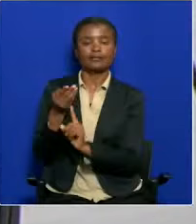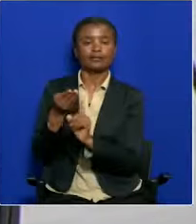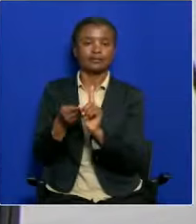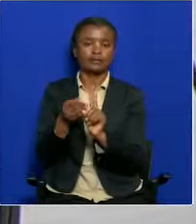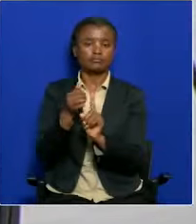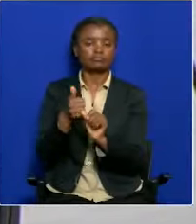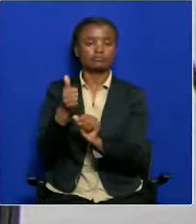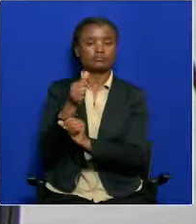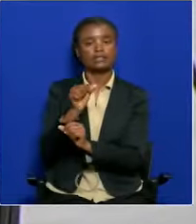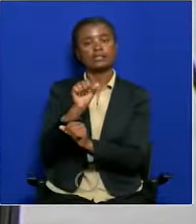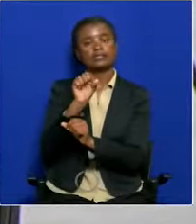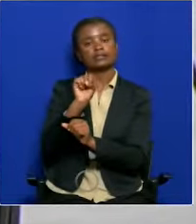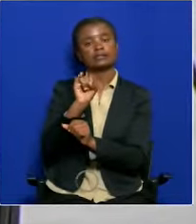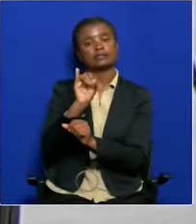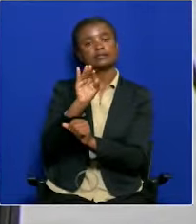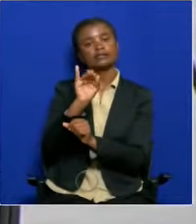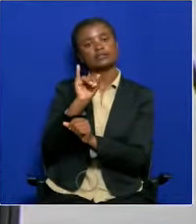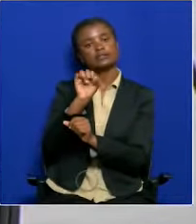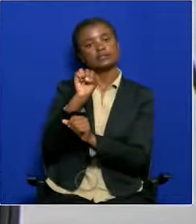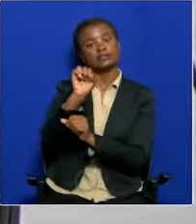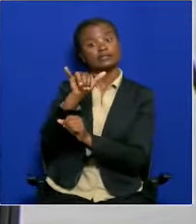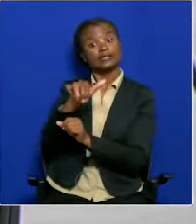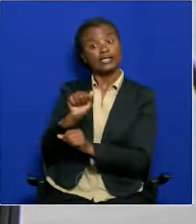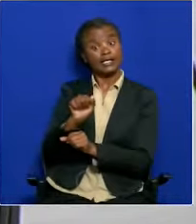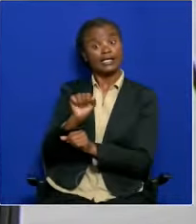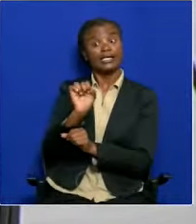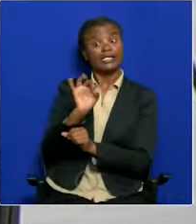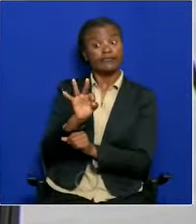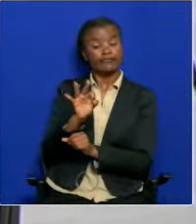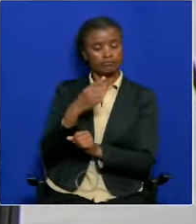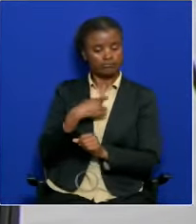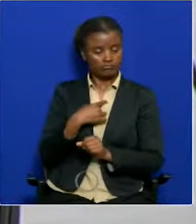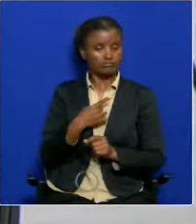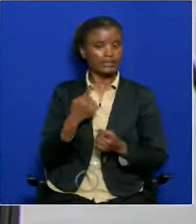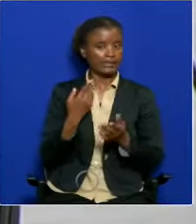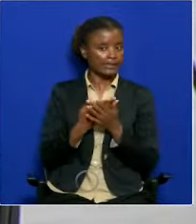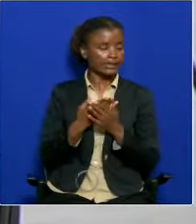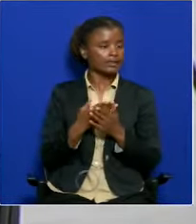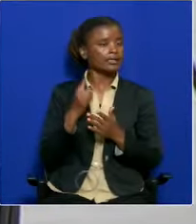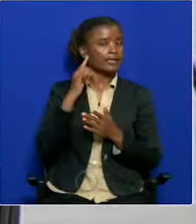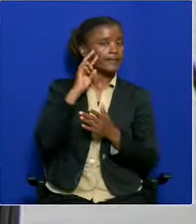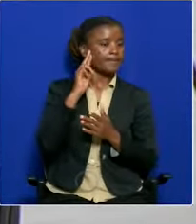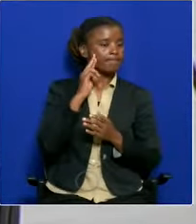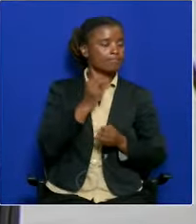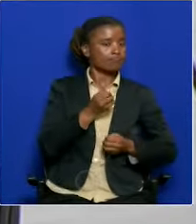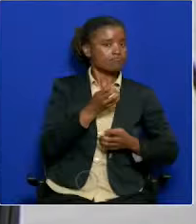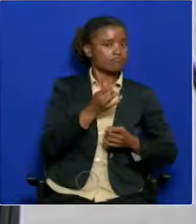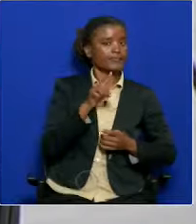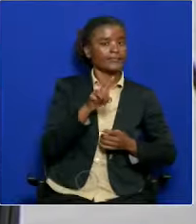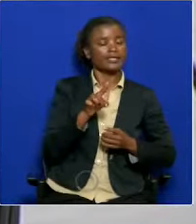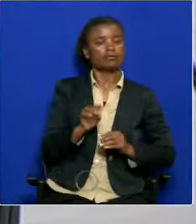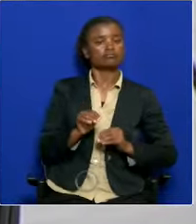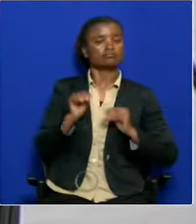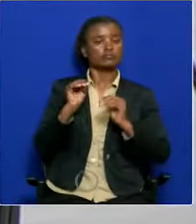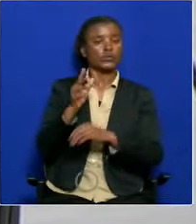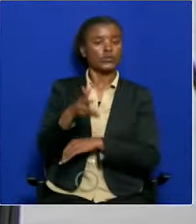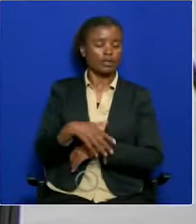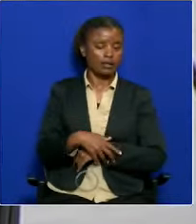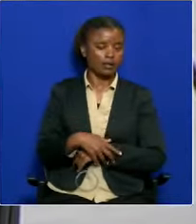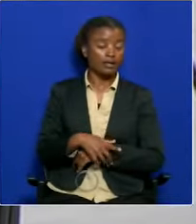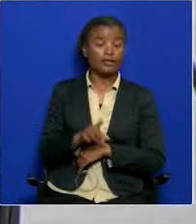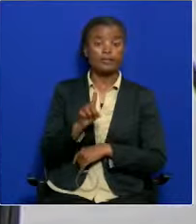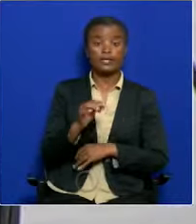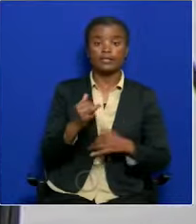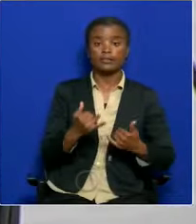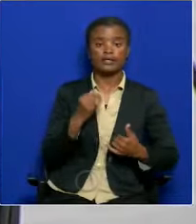advancement could follow if he cooperated. I have since noted from supplementary witness statements submitted by Witness